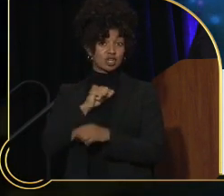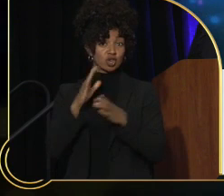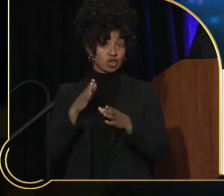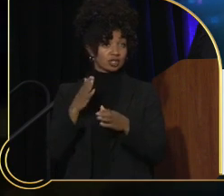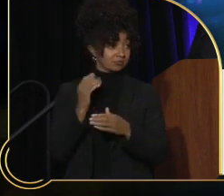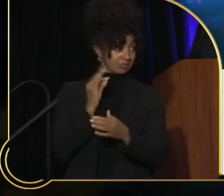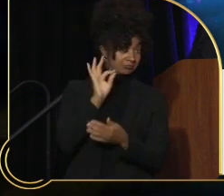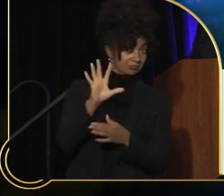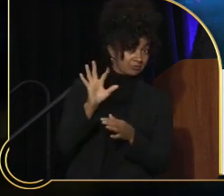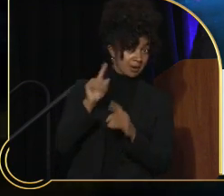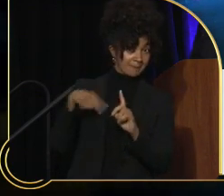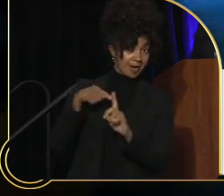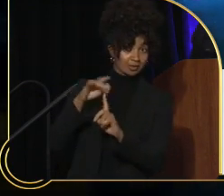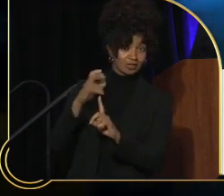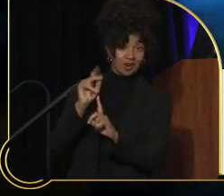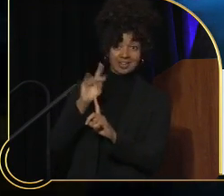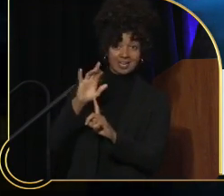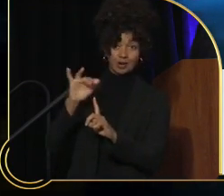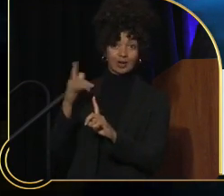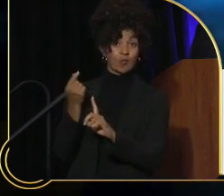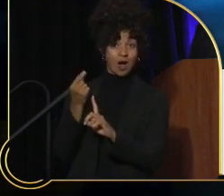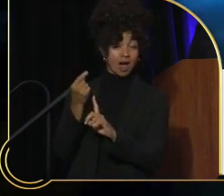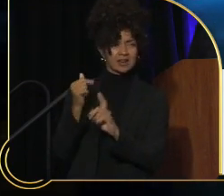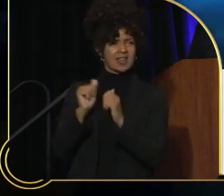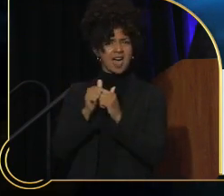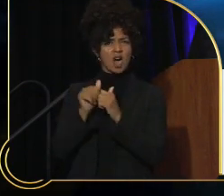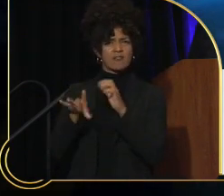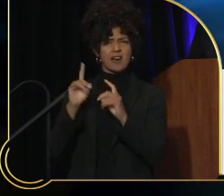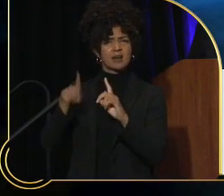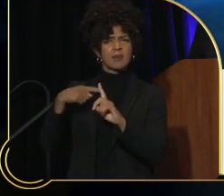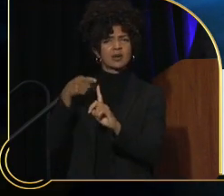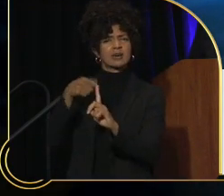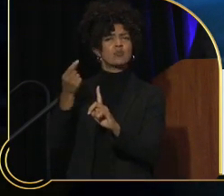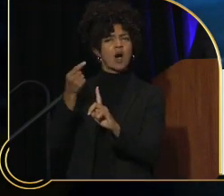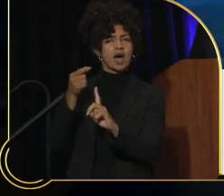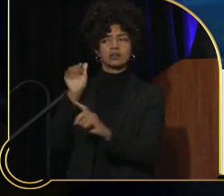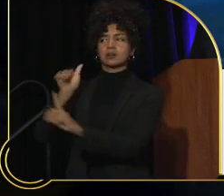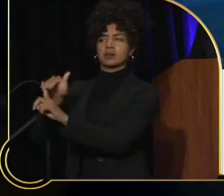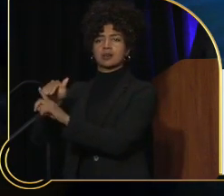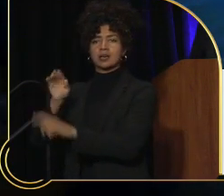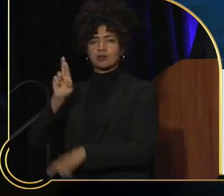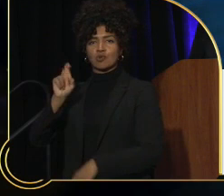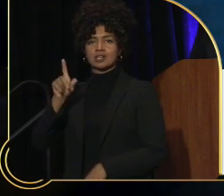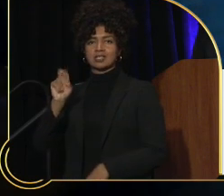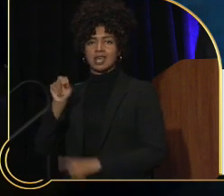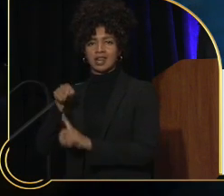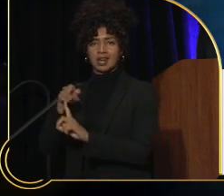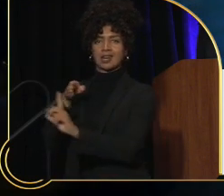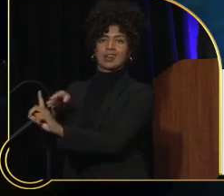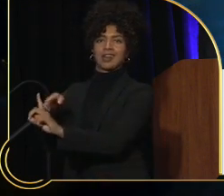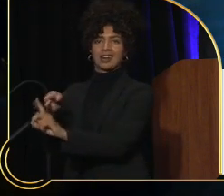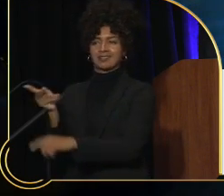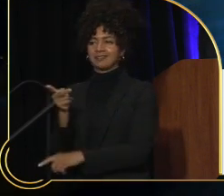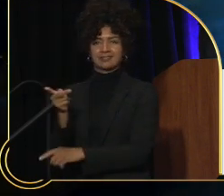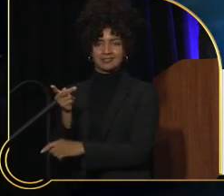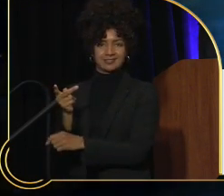Kerry, basically it was you go through Brendan. He was the go-to guy. They're